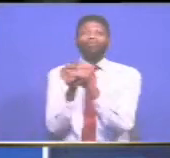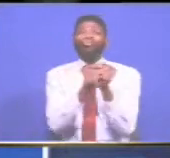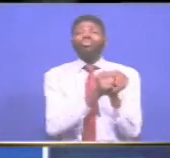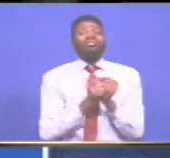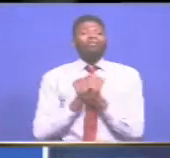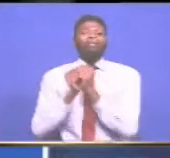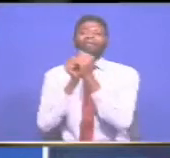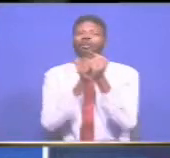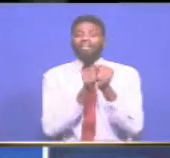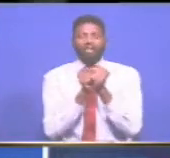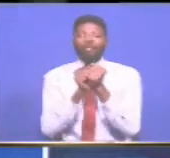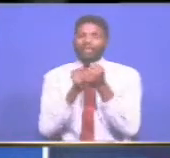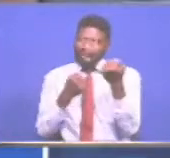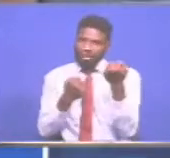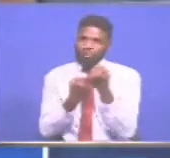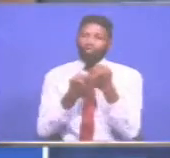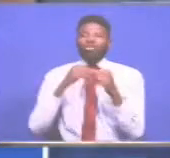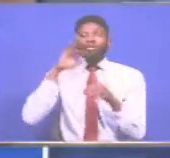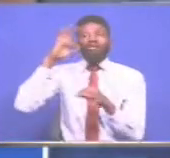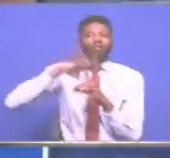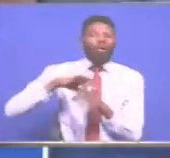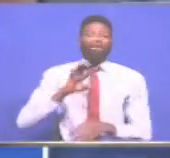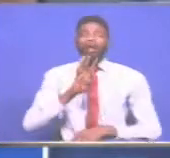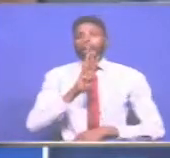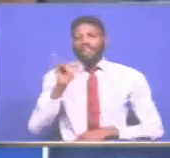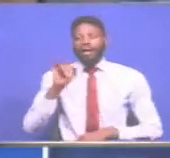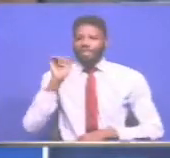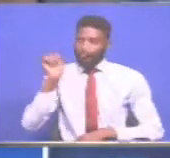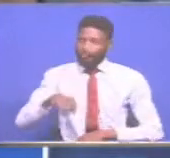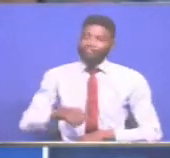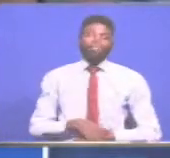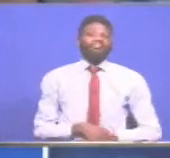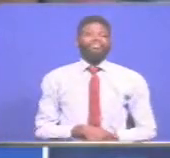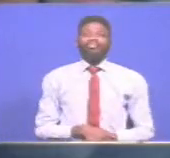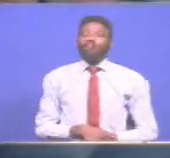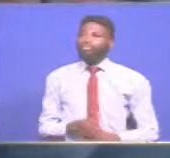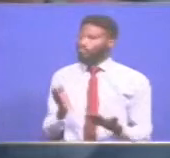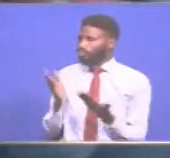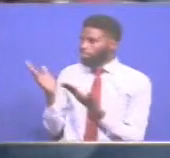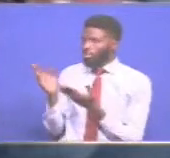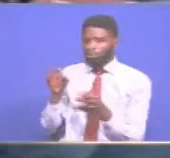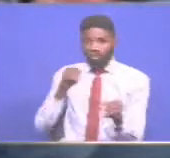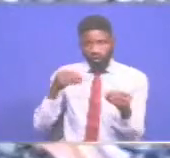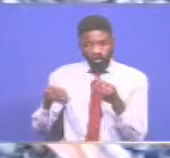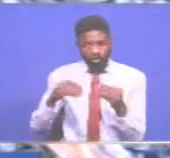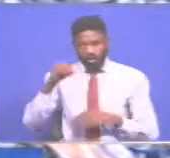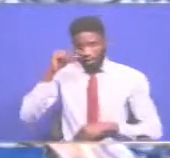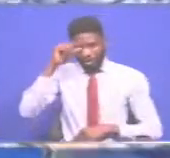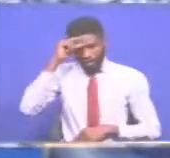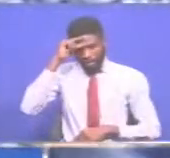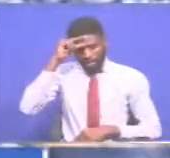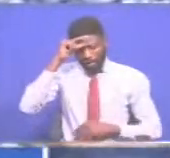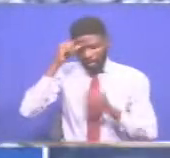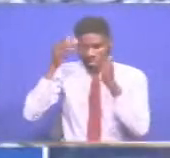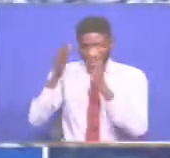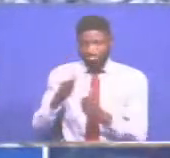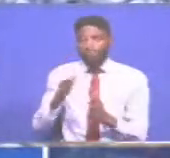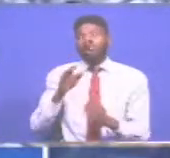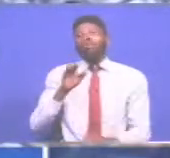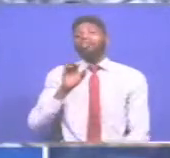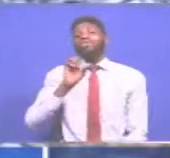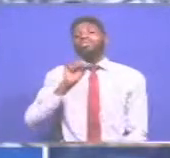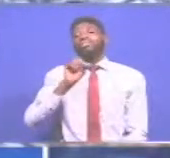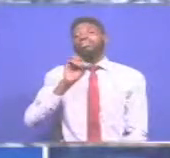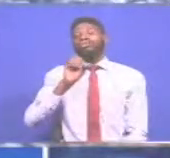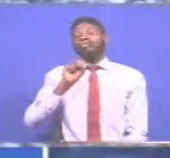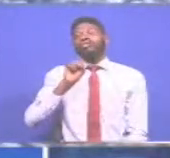kwamba tumepigia BBI ndio. Meanwhile, Busia County Governor's Hospital Jamong has endorsed his deputy Moses Mulomi